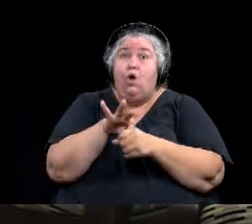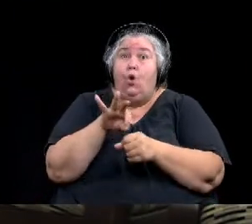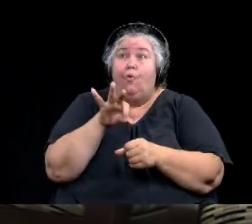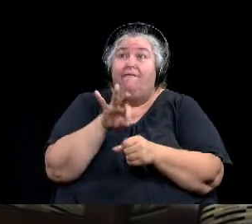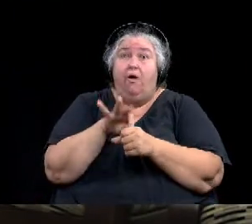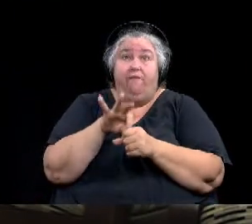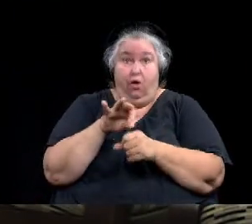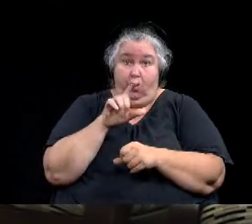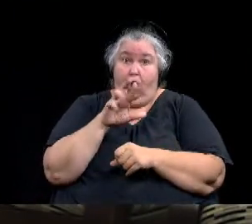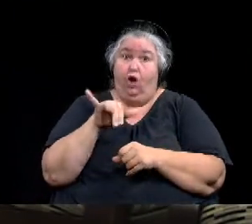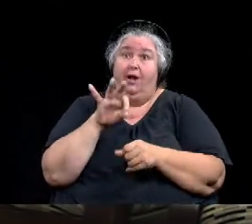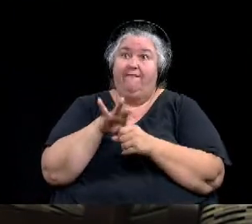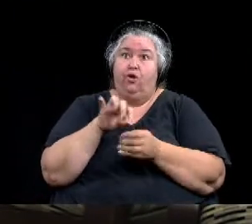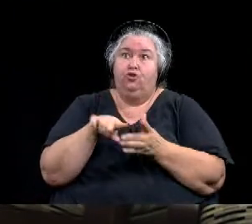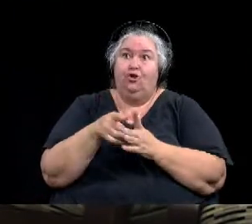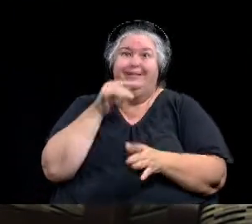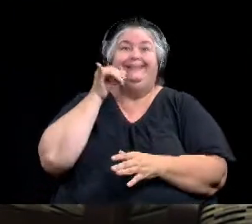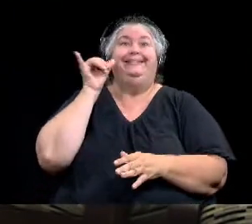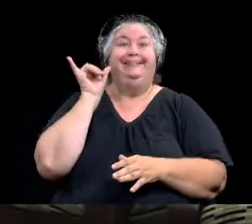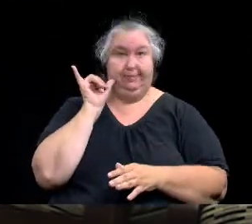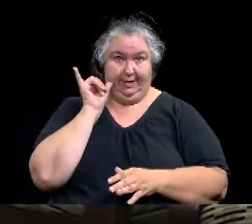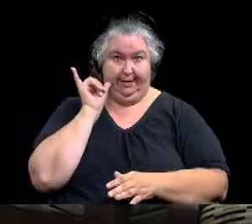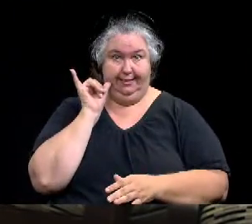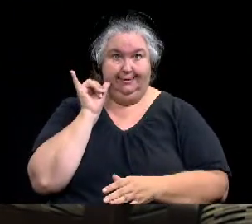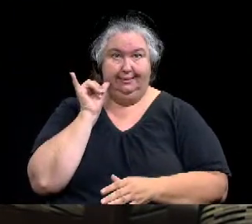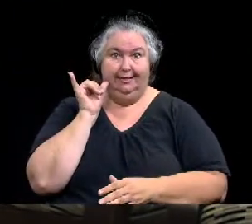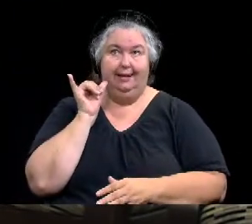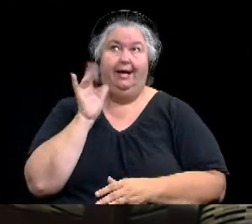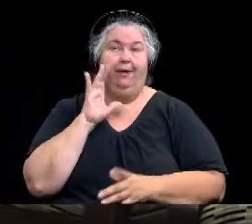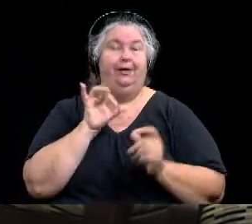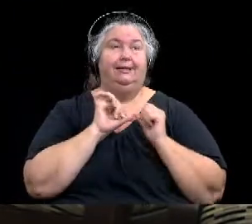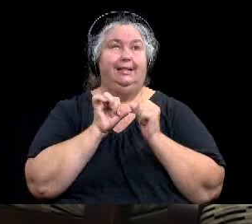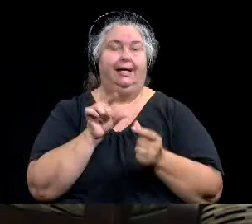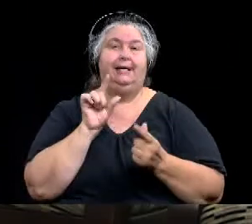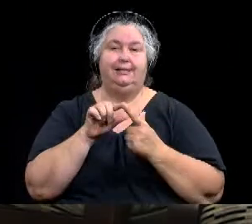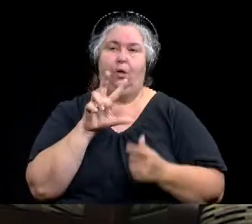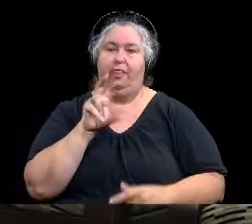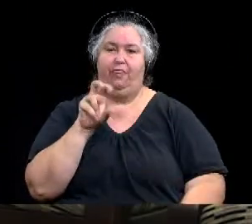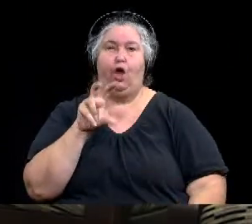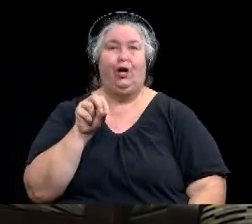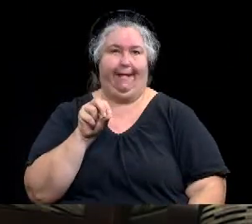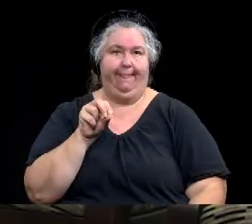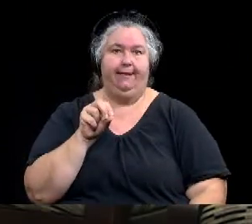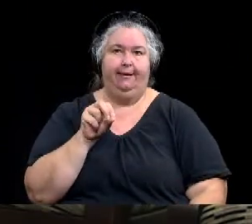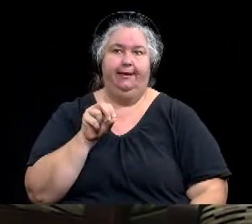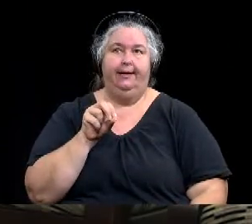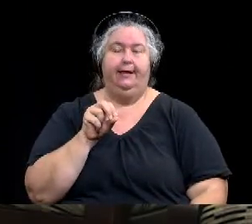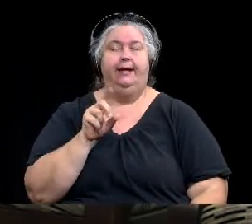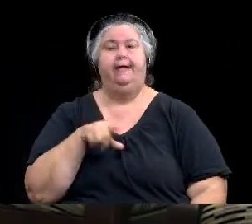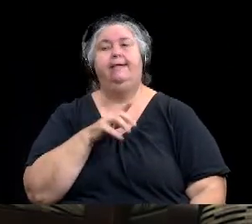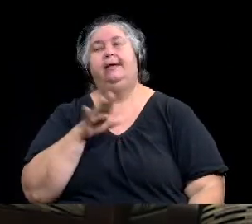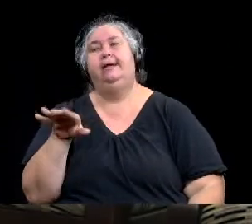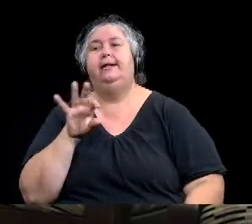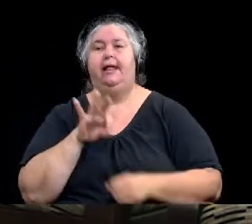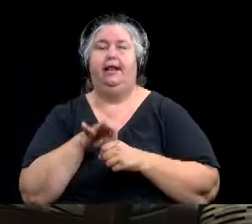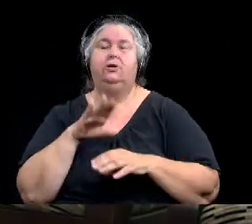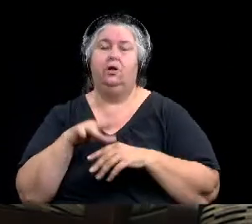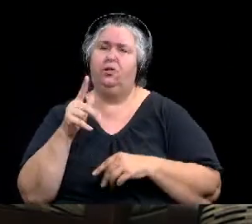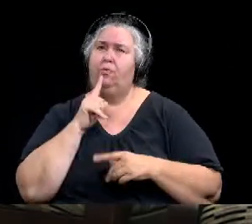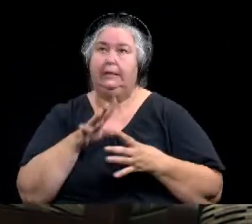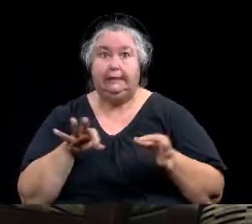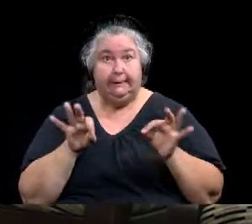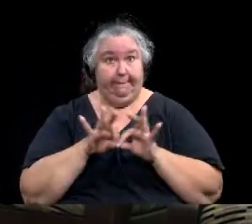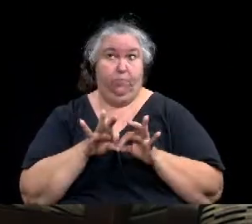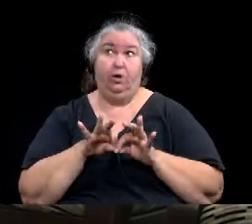early voting has started yesterday, and it's going to go on until the 30th. And then, of course, the election on the 3rd, very important for all of